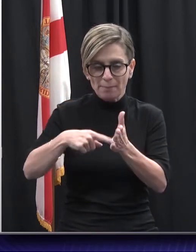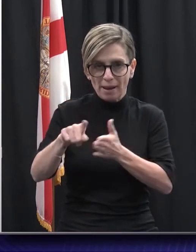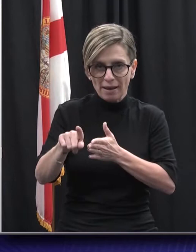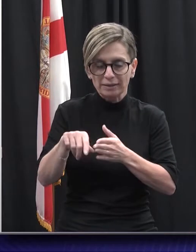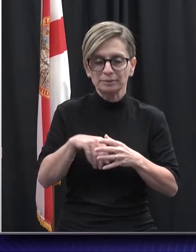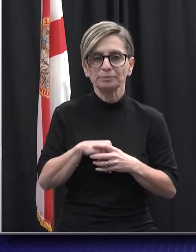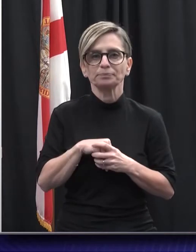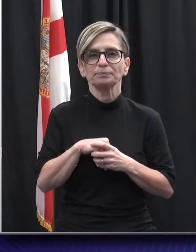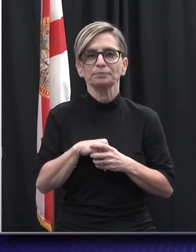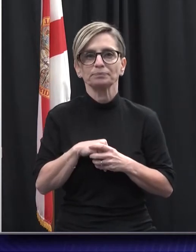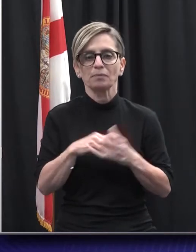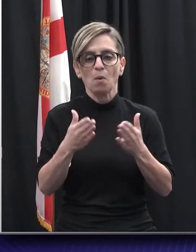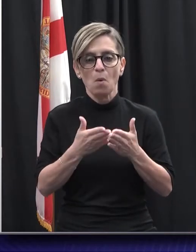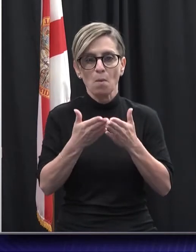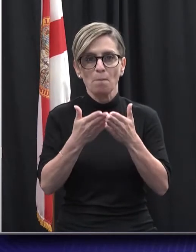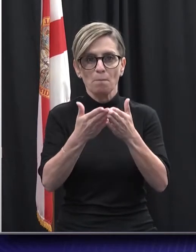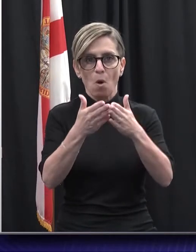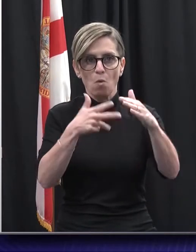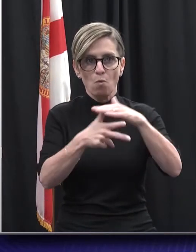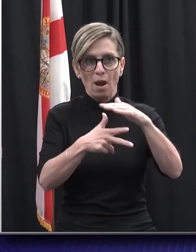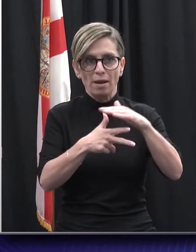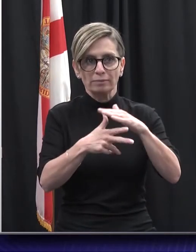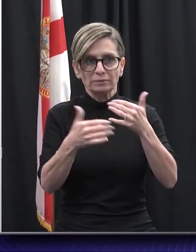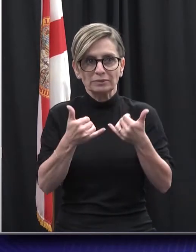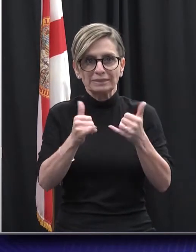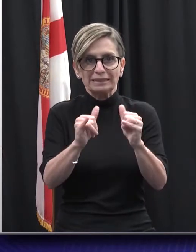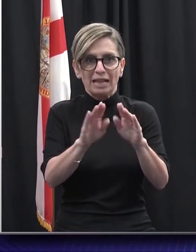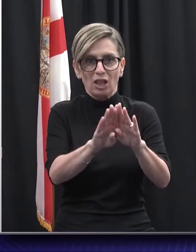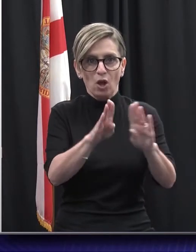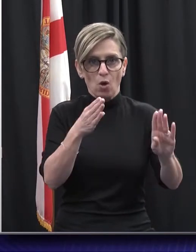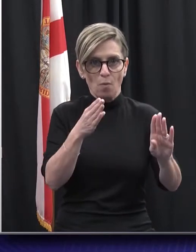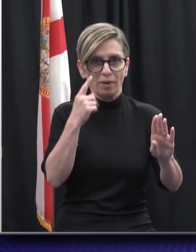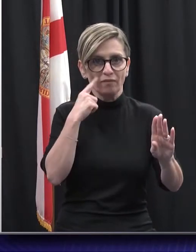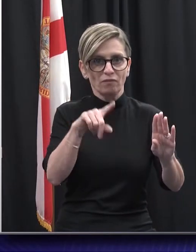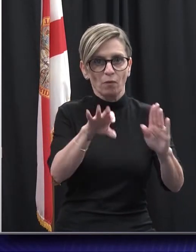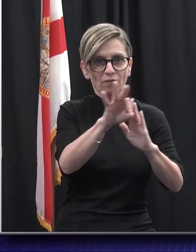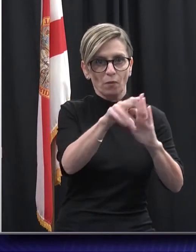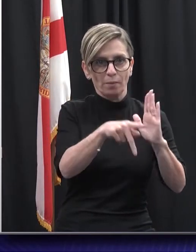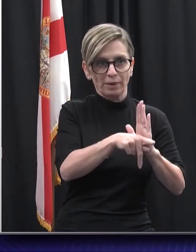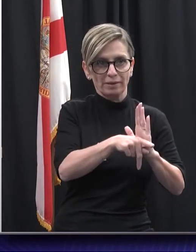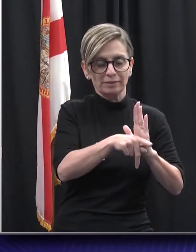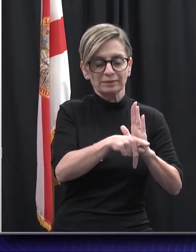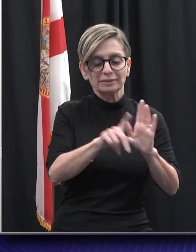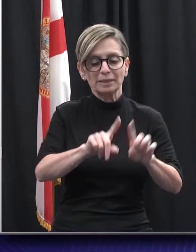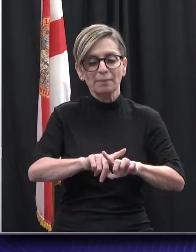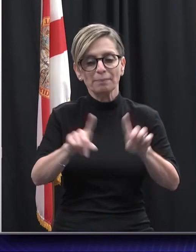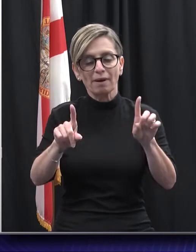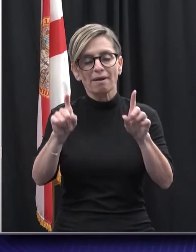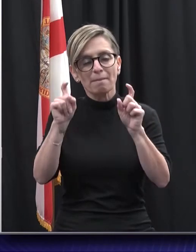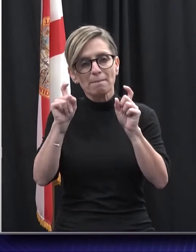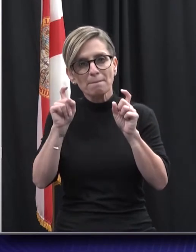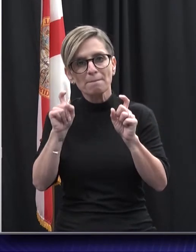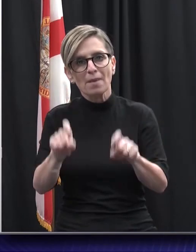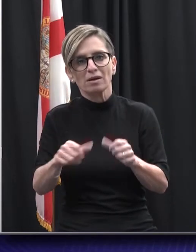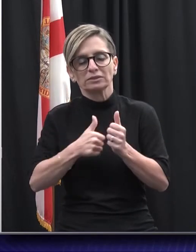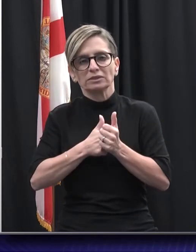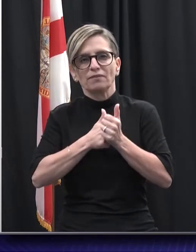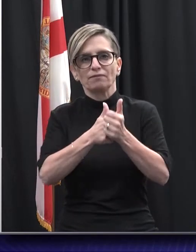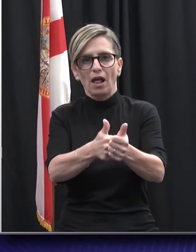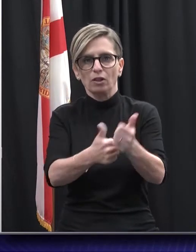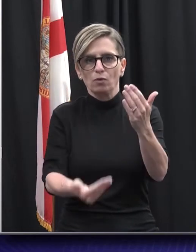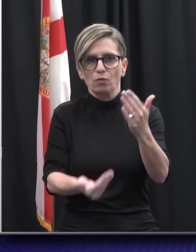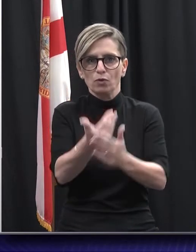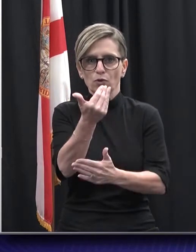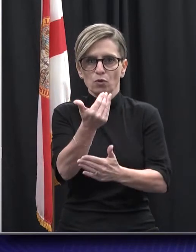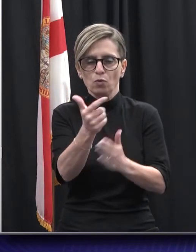are currently open, but recreational boaters must adhere to the new restrictions set forth